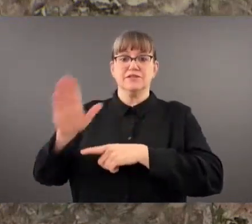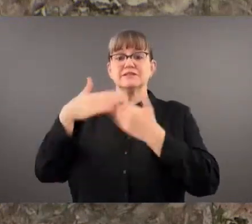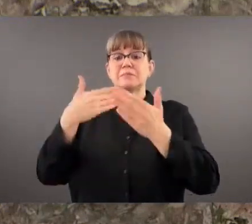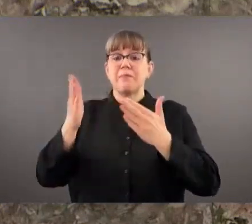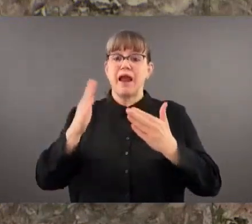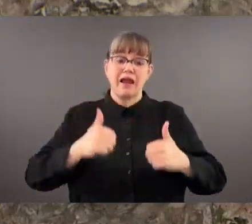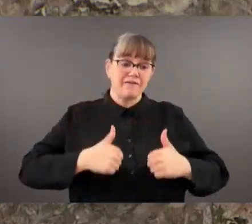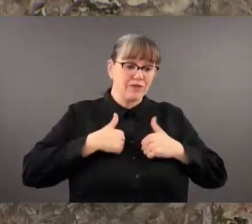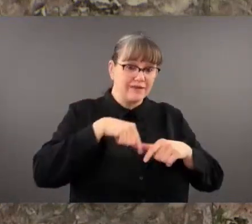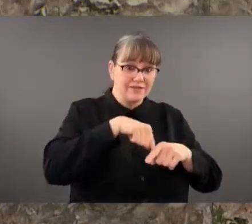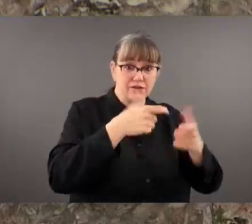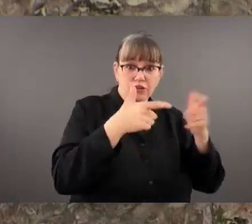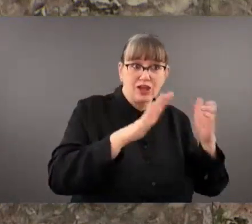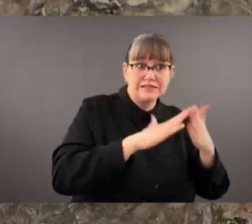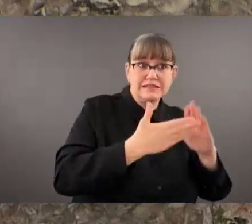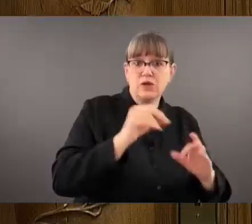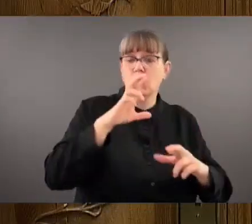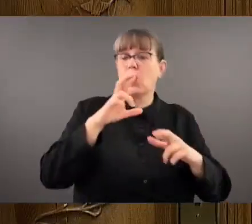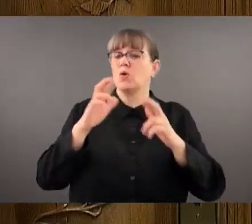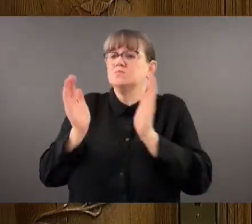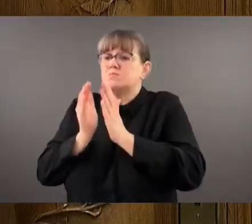it.